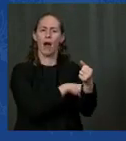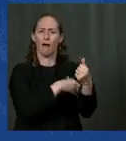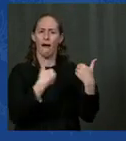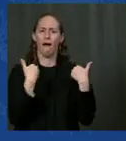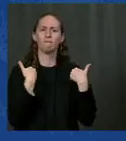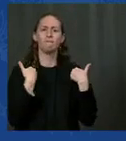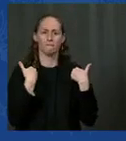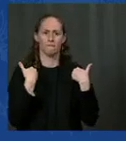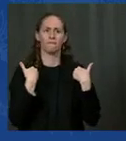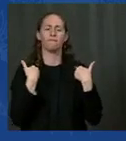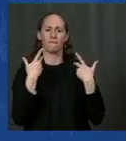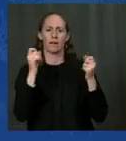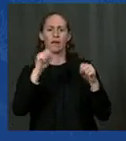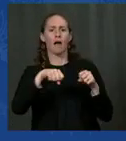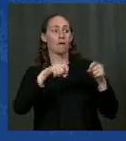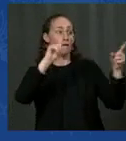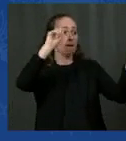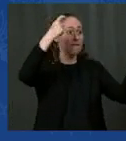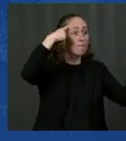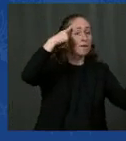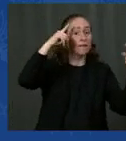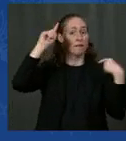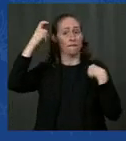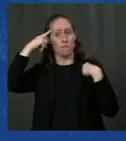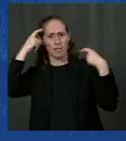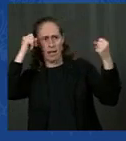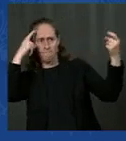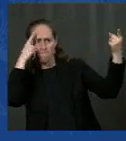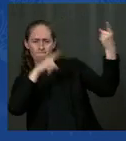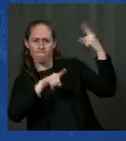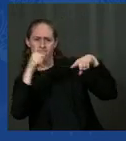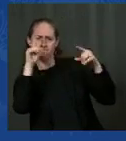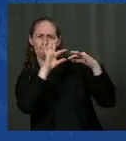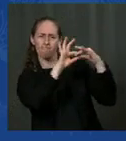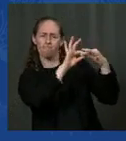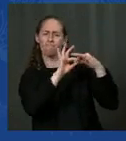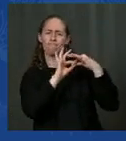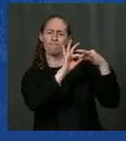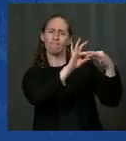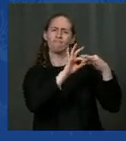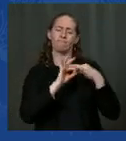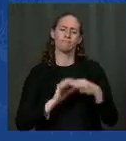My fellow Americans, the war in Afghanistan is now over.